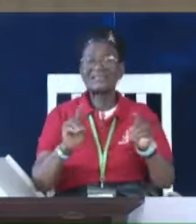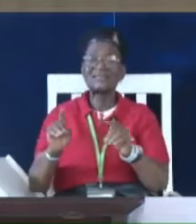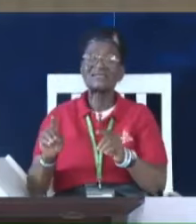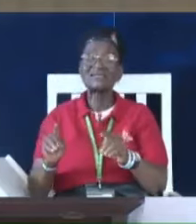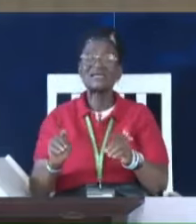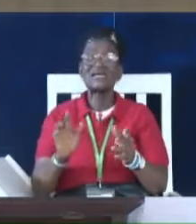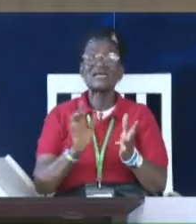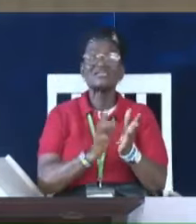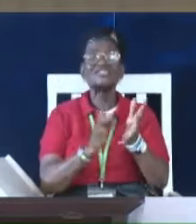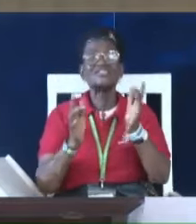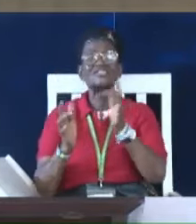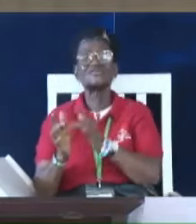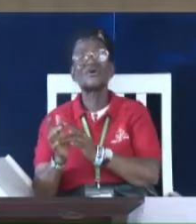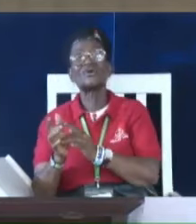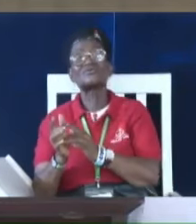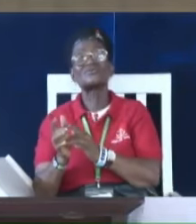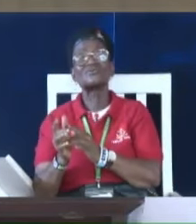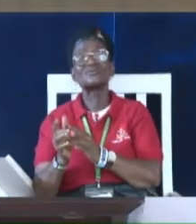Jesus,